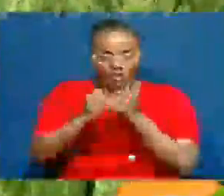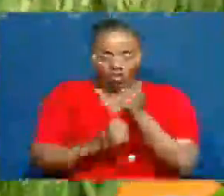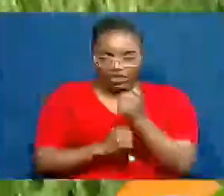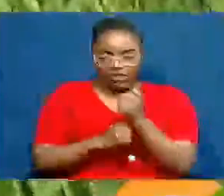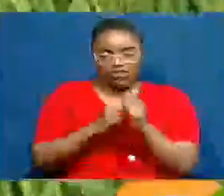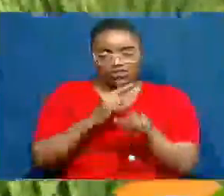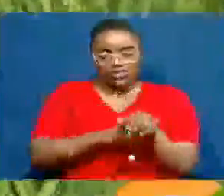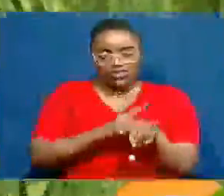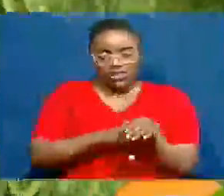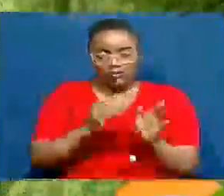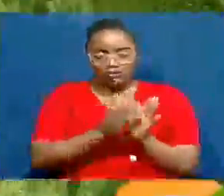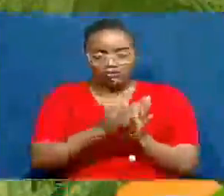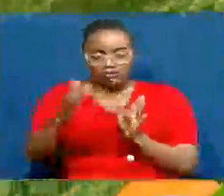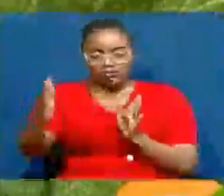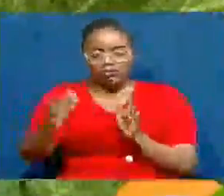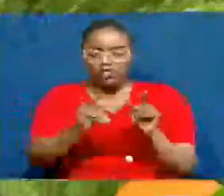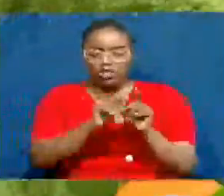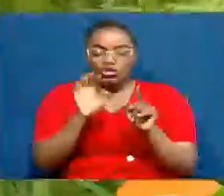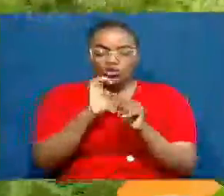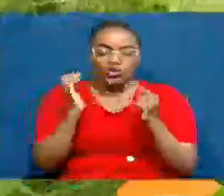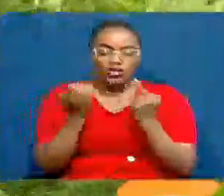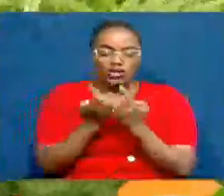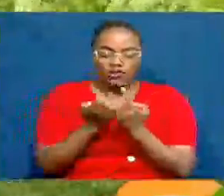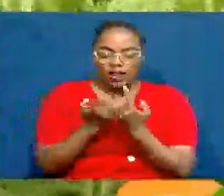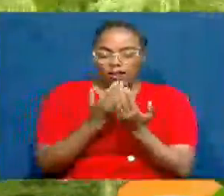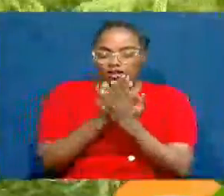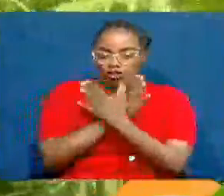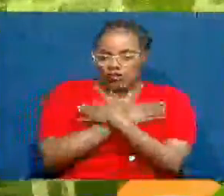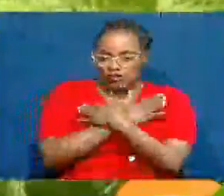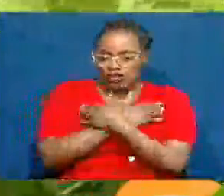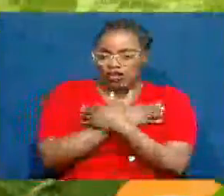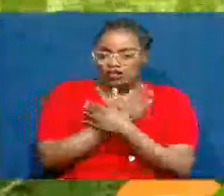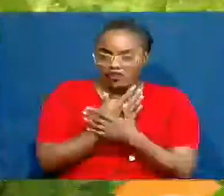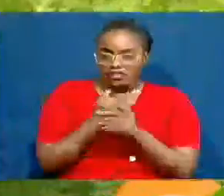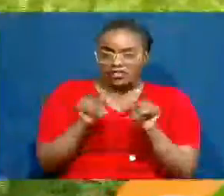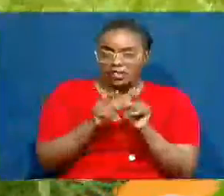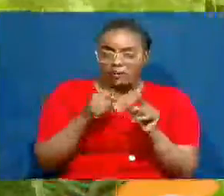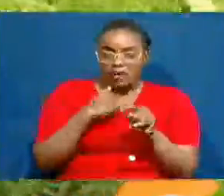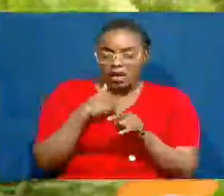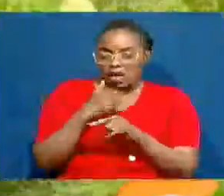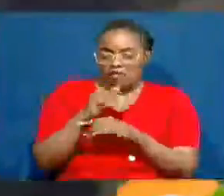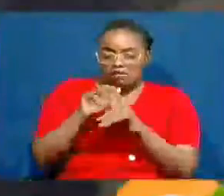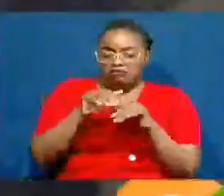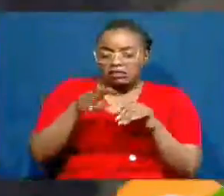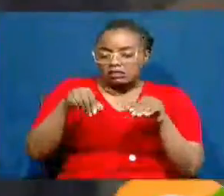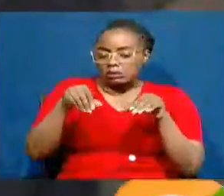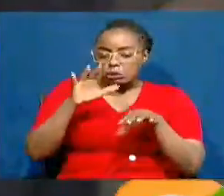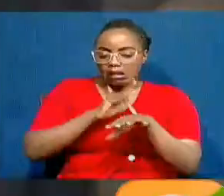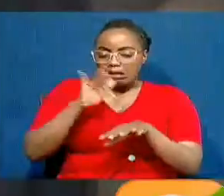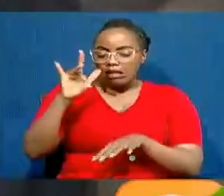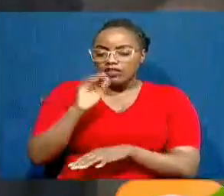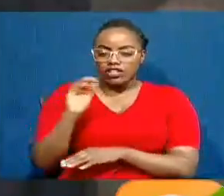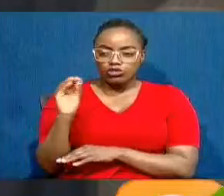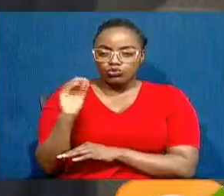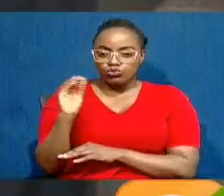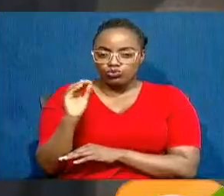a season, and is also environmentally friendly as it disturbs the soil less.